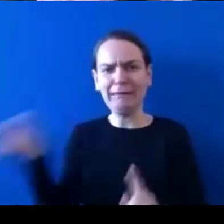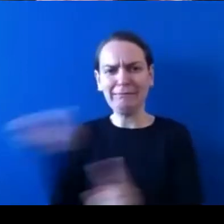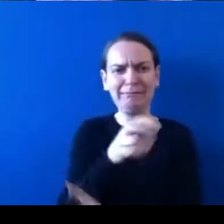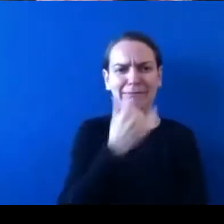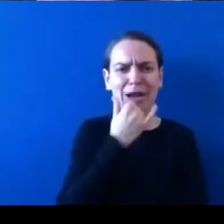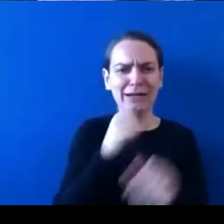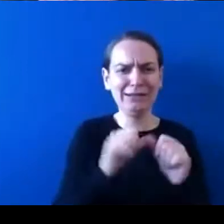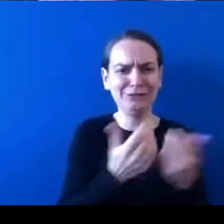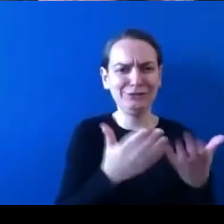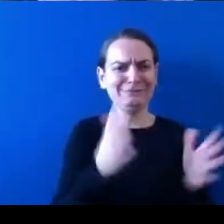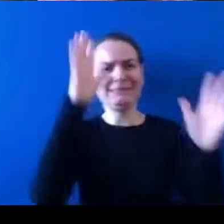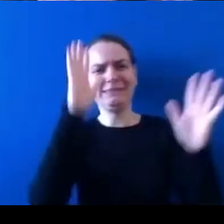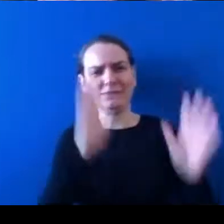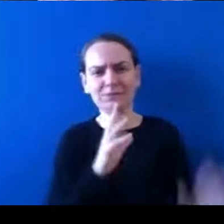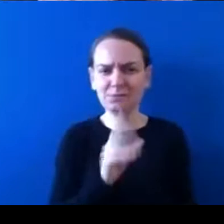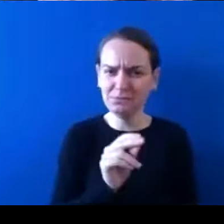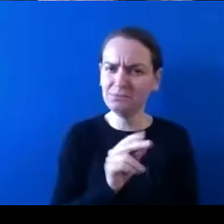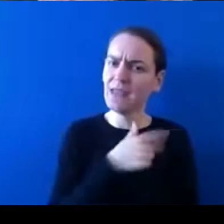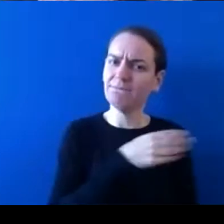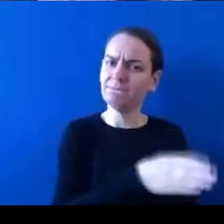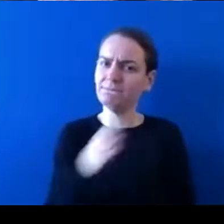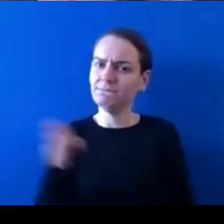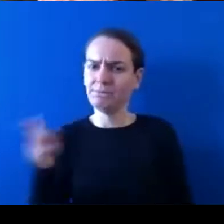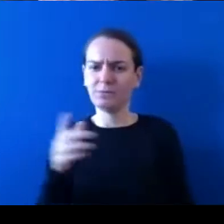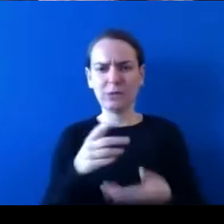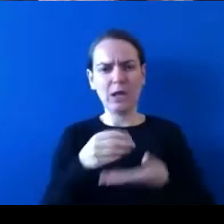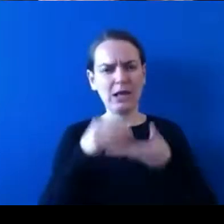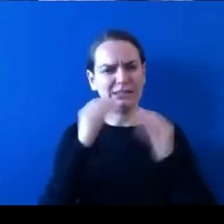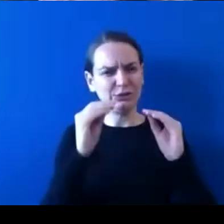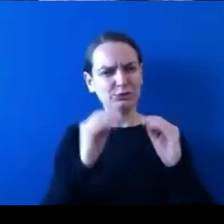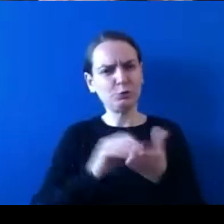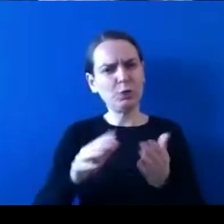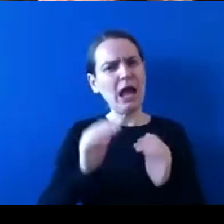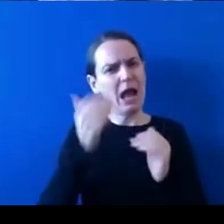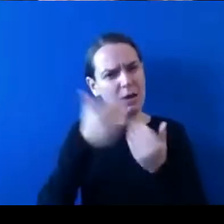That's something that you need to think about, and how am I going to make an informed decision?